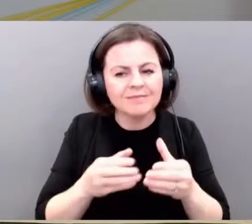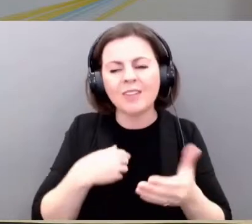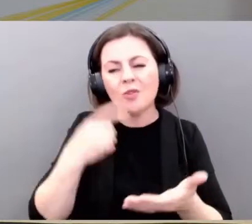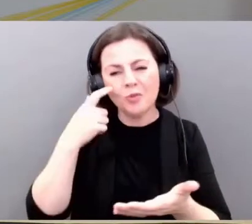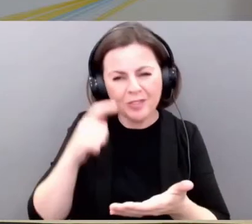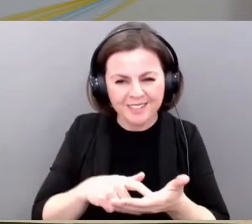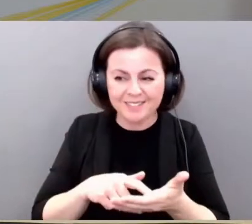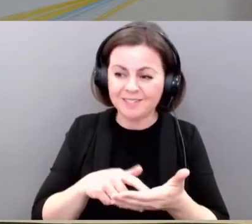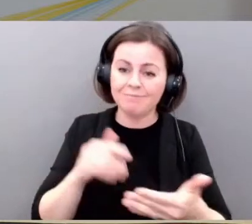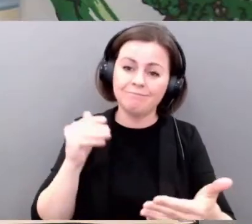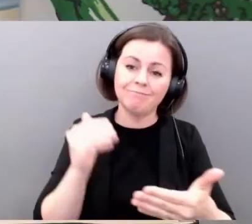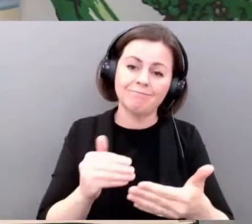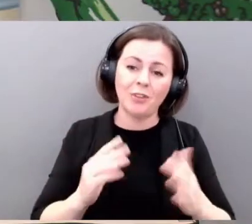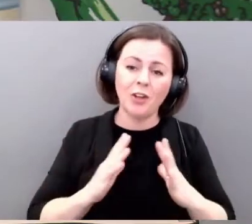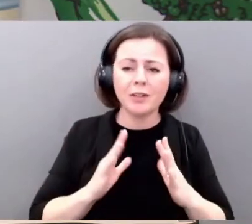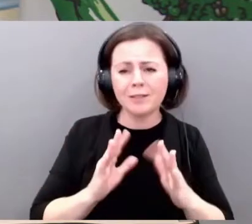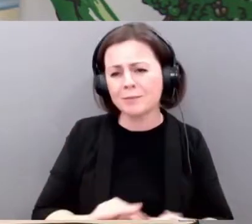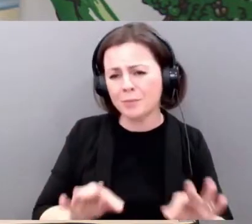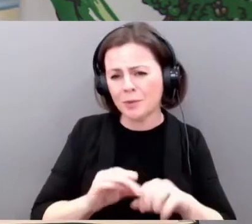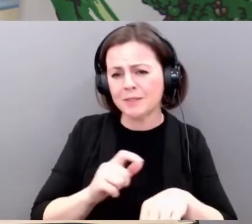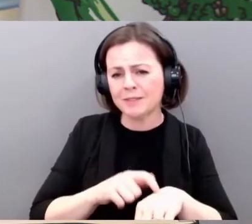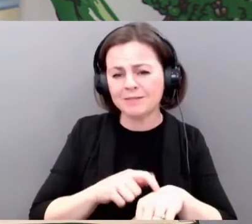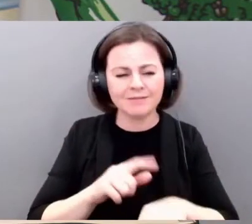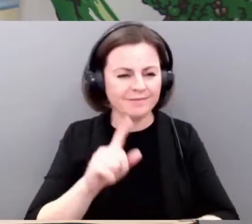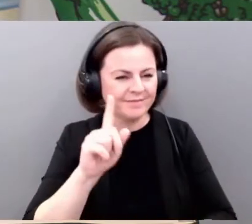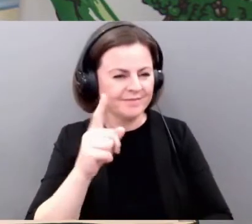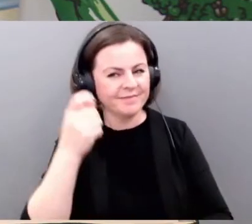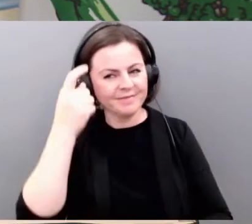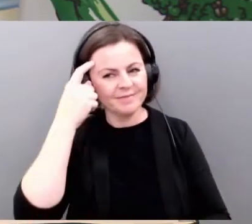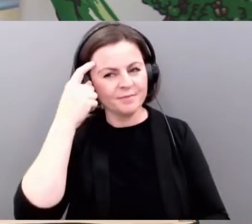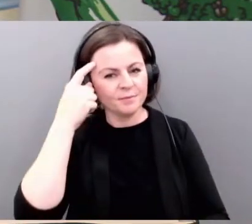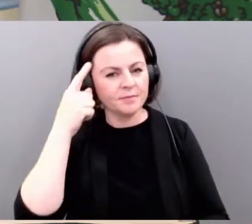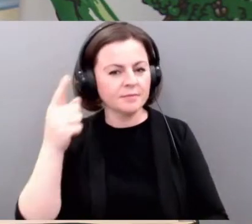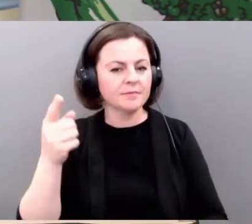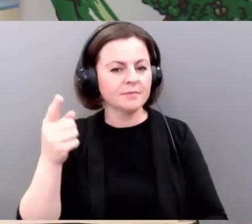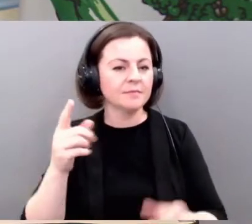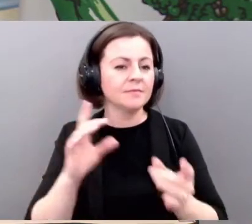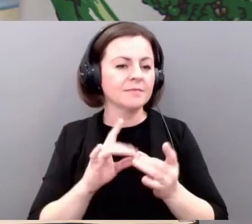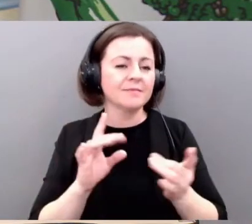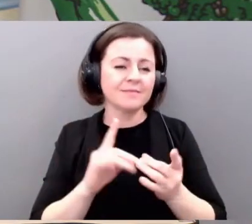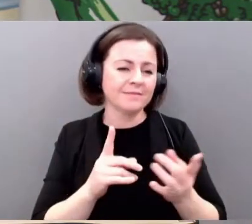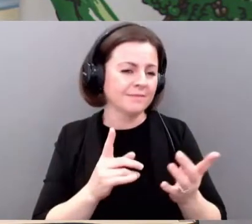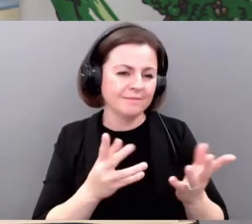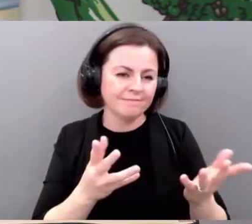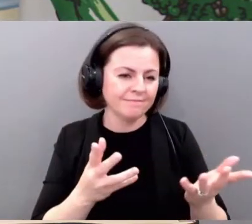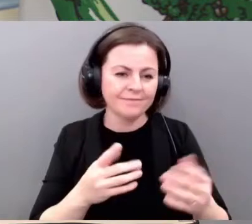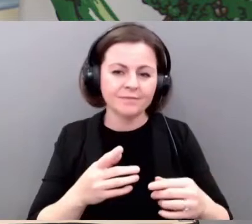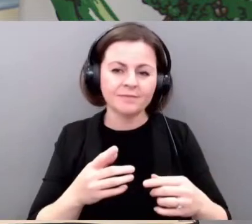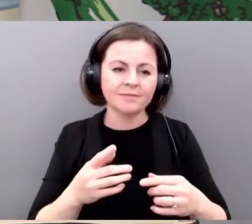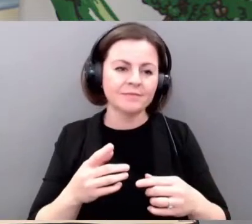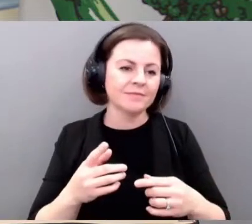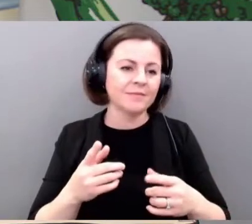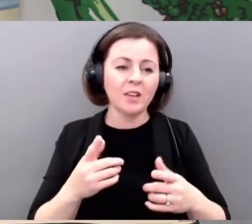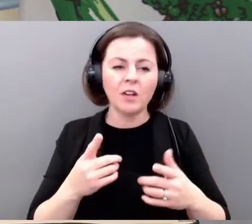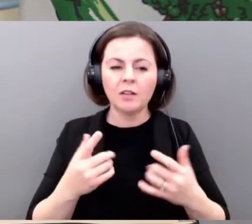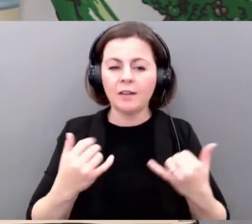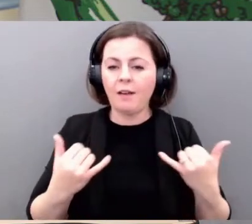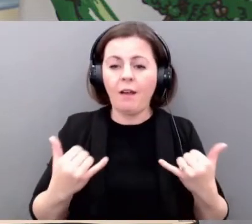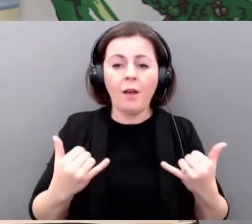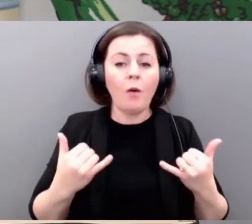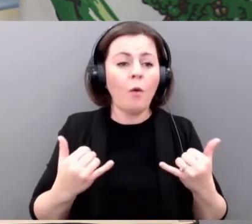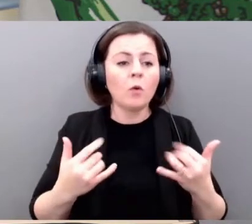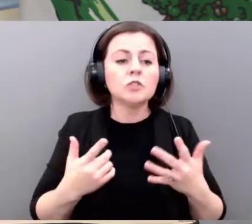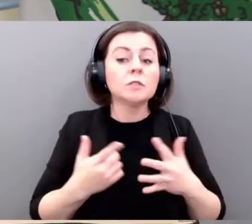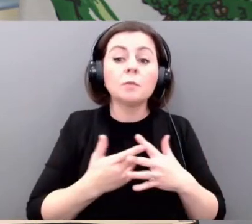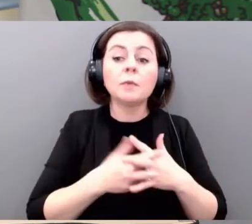I don't know if... Yeah, no, I just add that, some of the things that we just talked about in a very preliminary basis would be, with